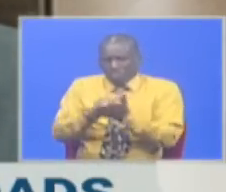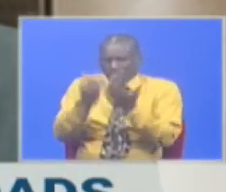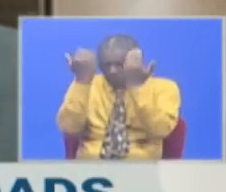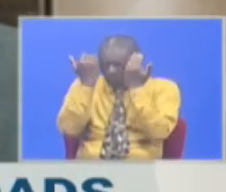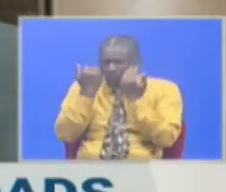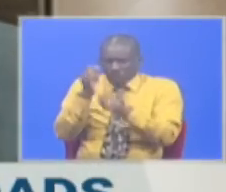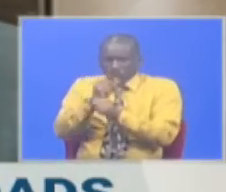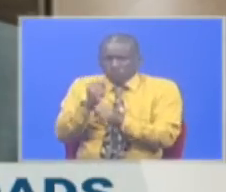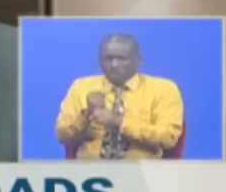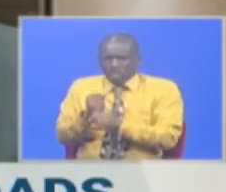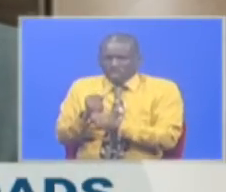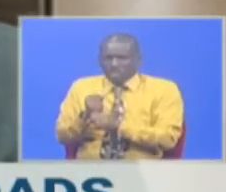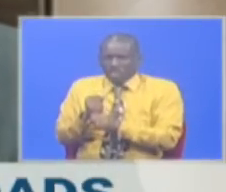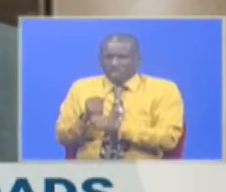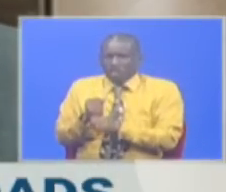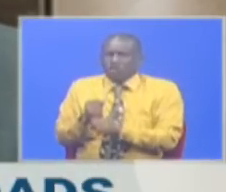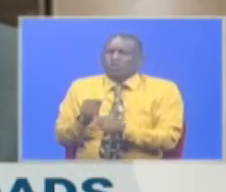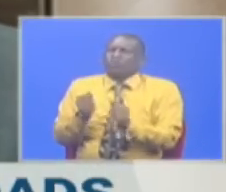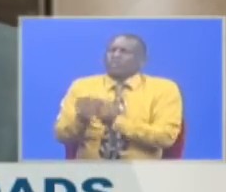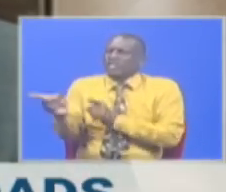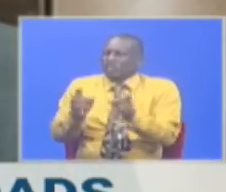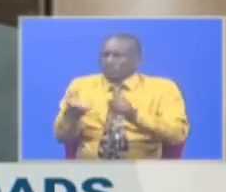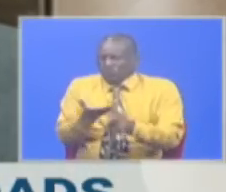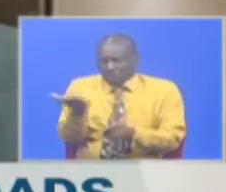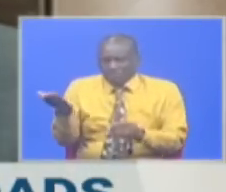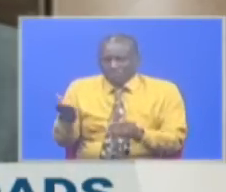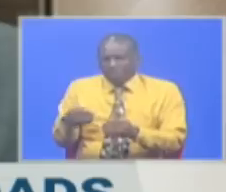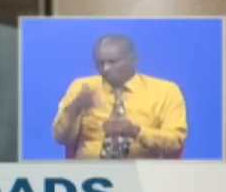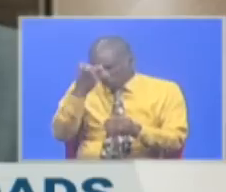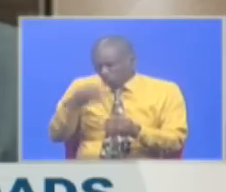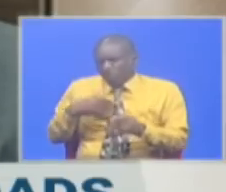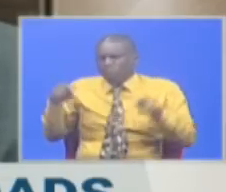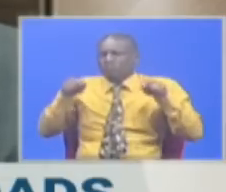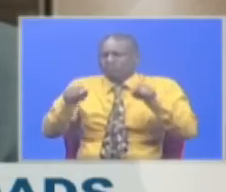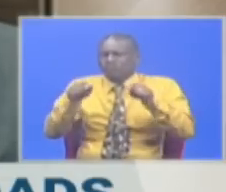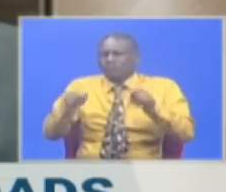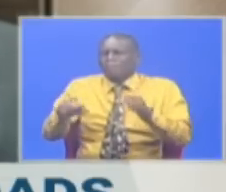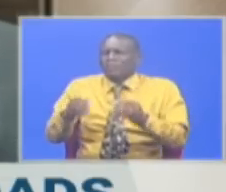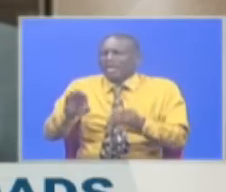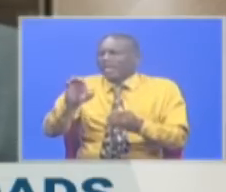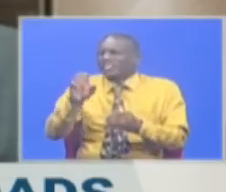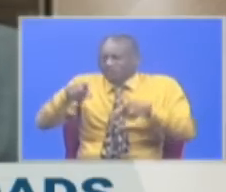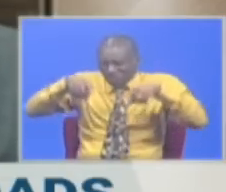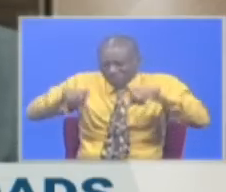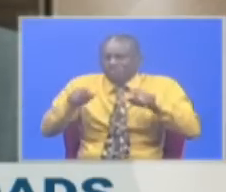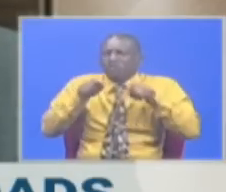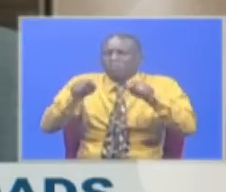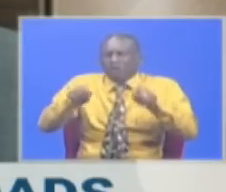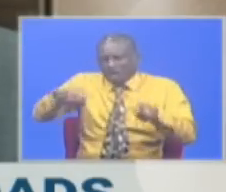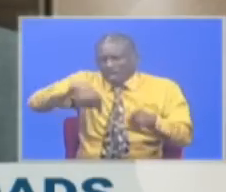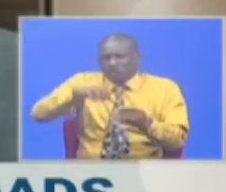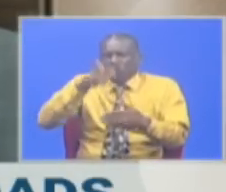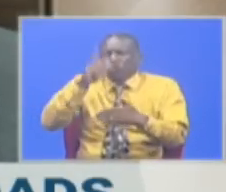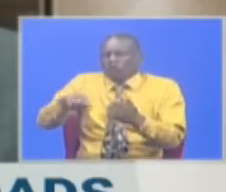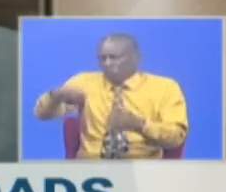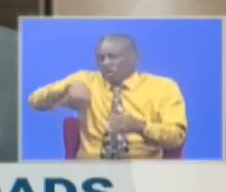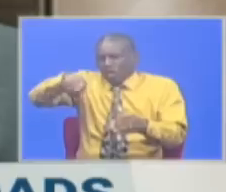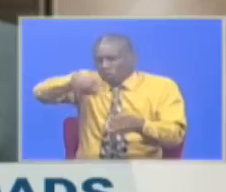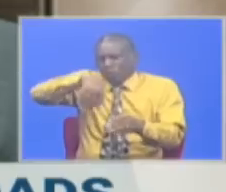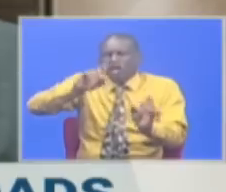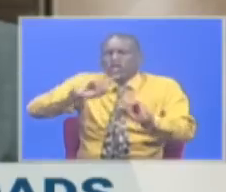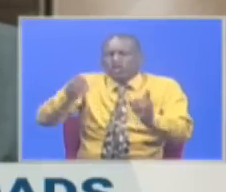at its behest, because we have been beaten by the executive itself with which things that we are not doing their